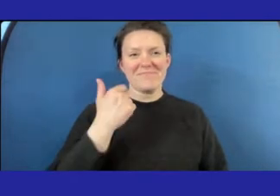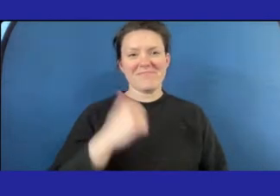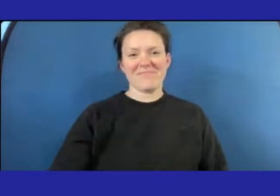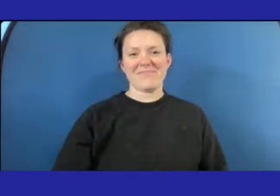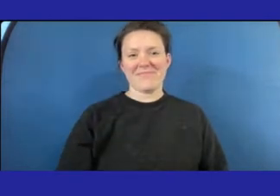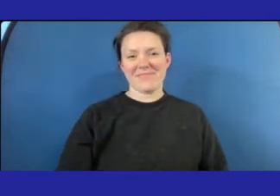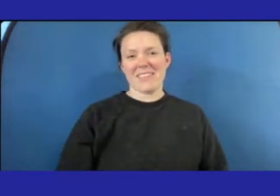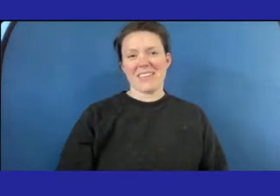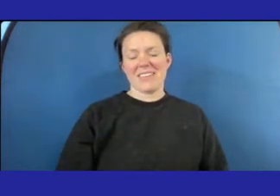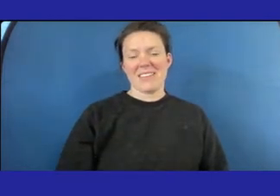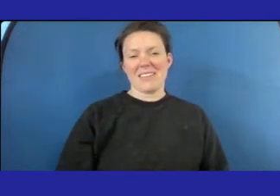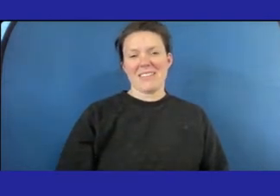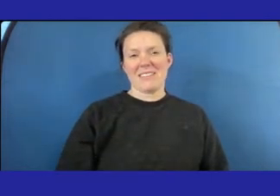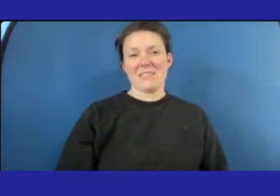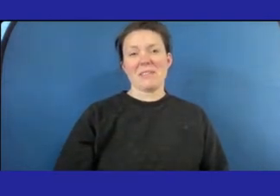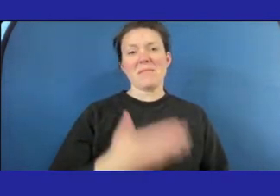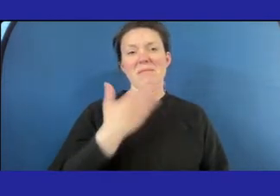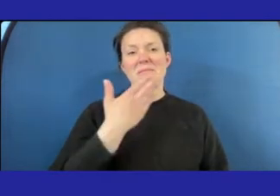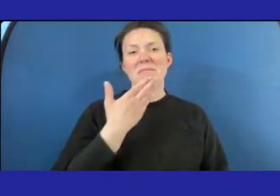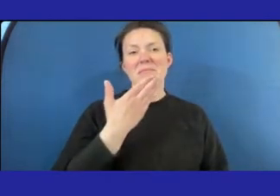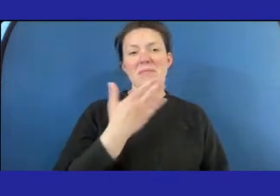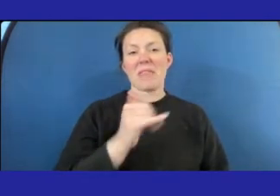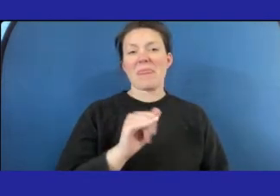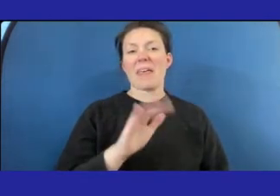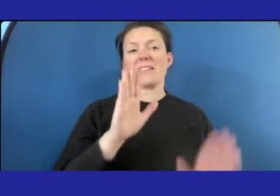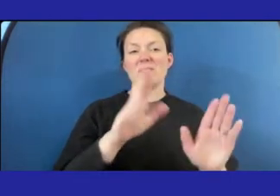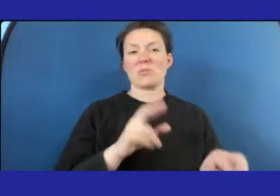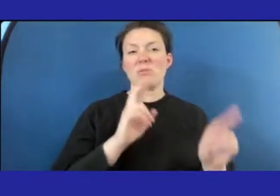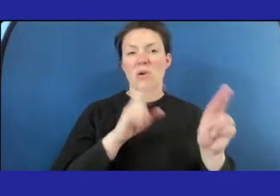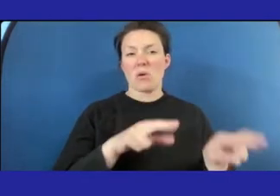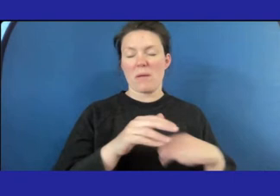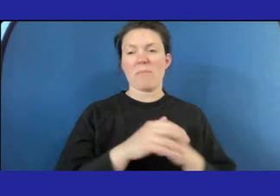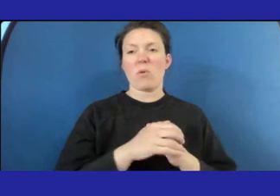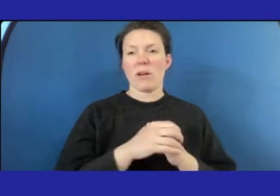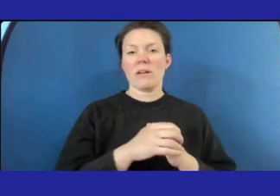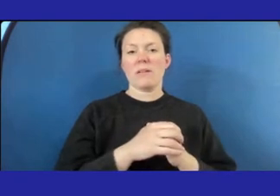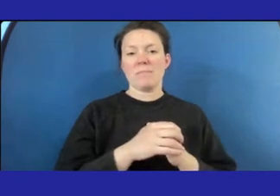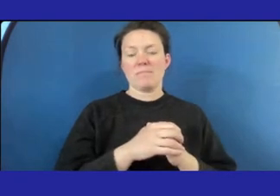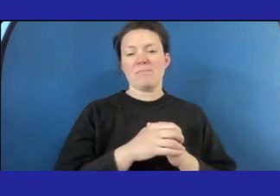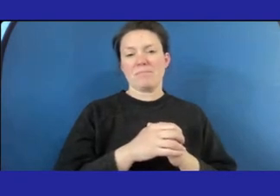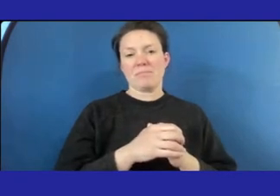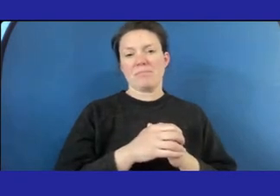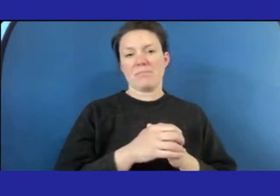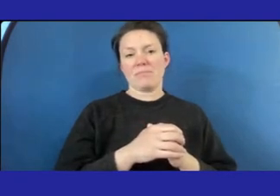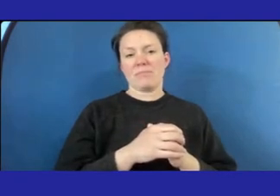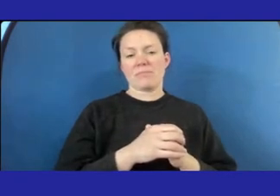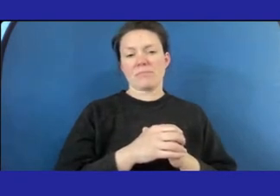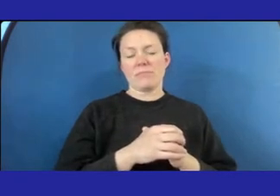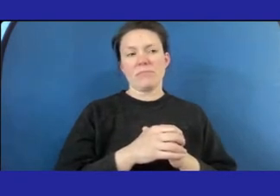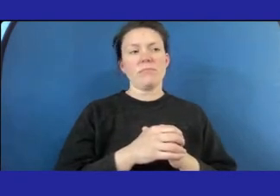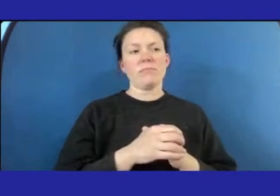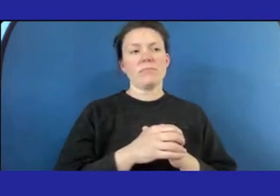be another hour. Yeah. Thank you. That's a great report. And I should say that,